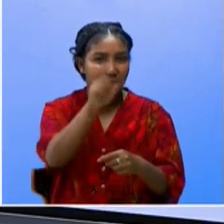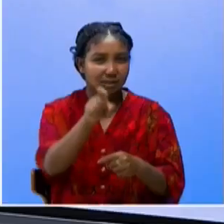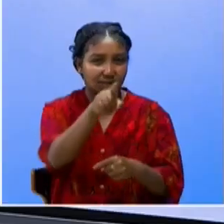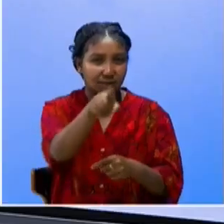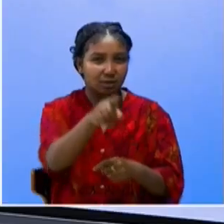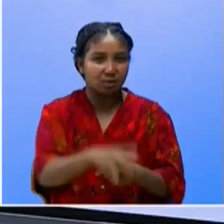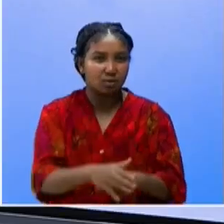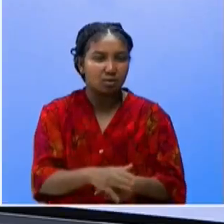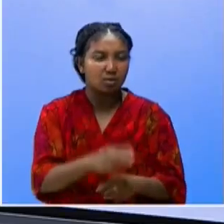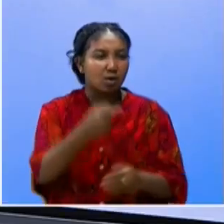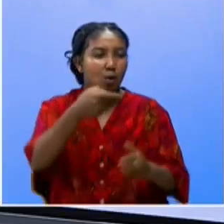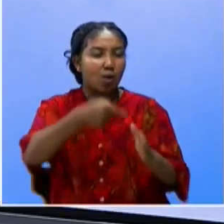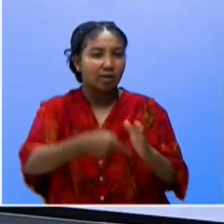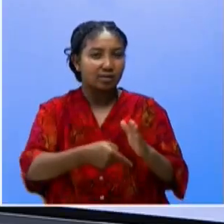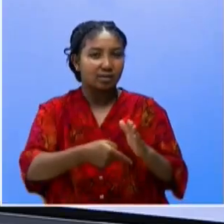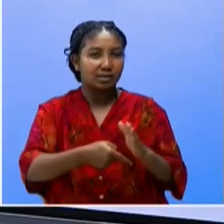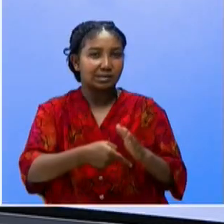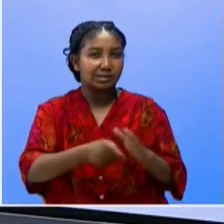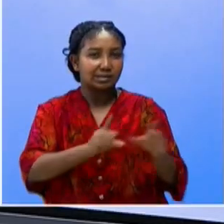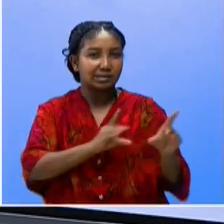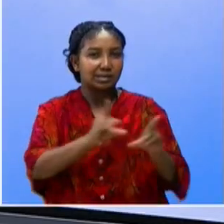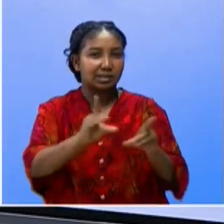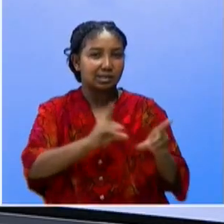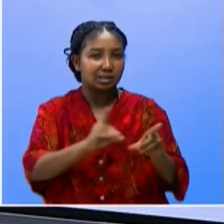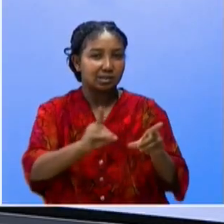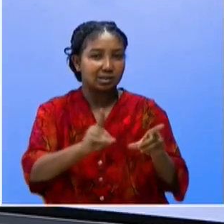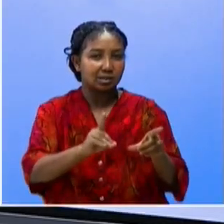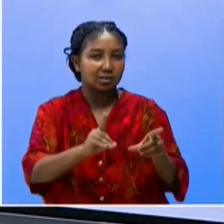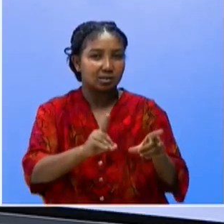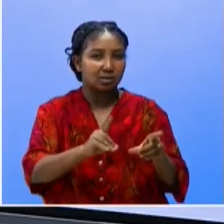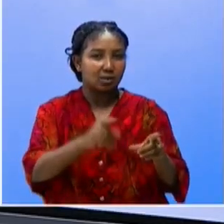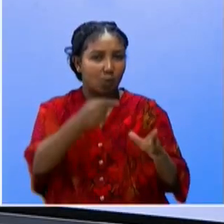yourself, what did